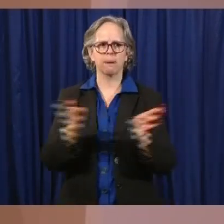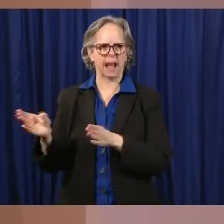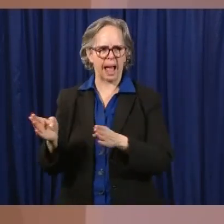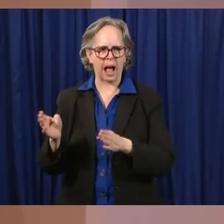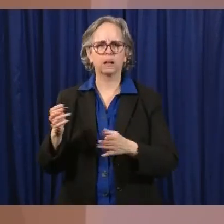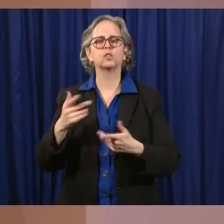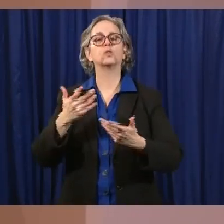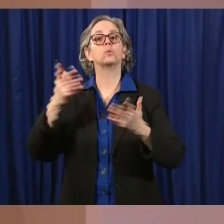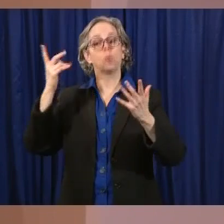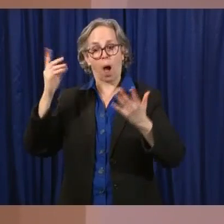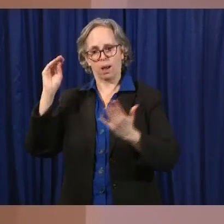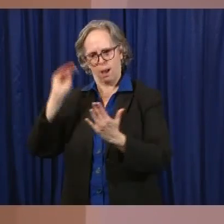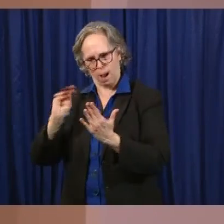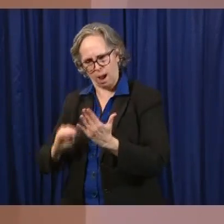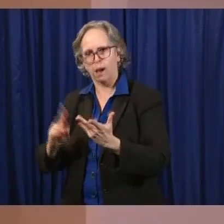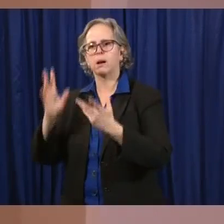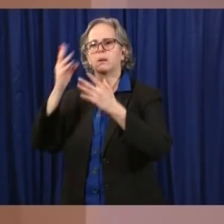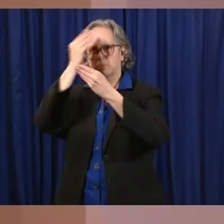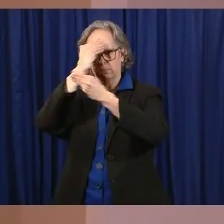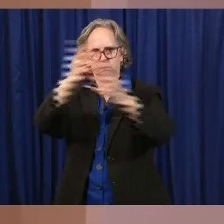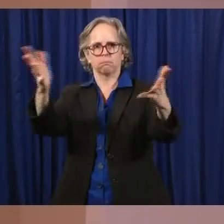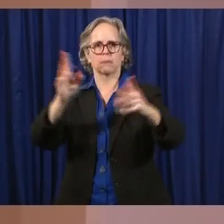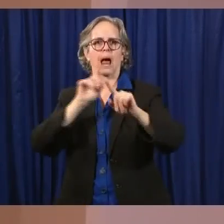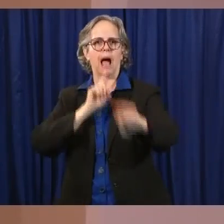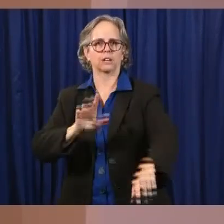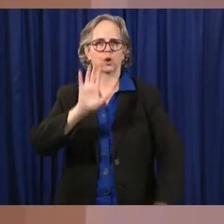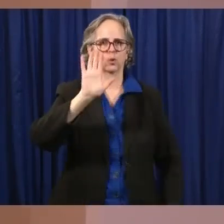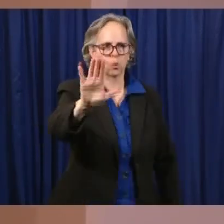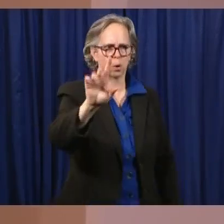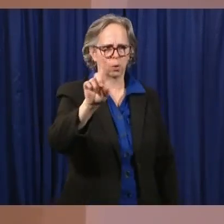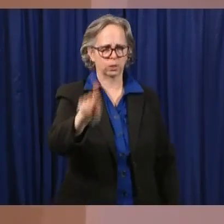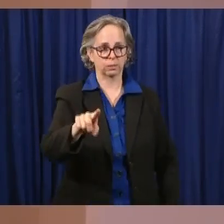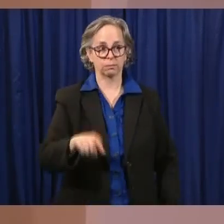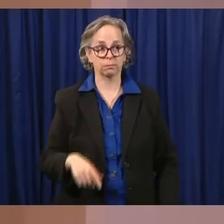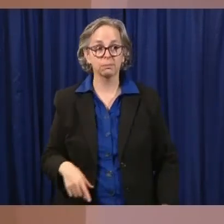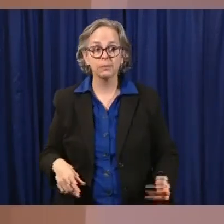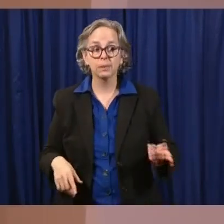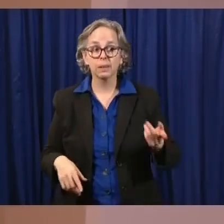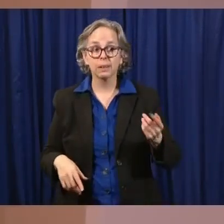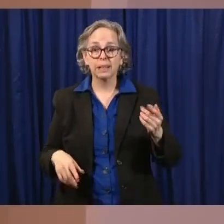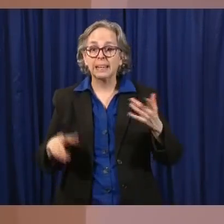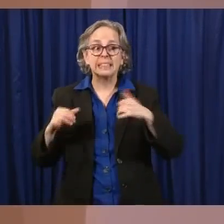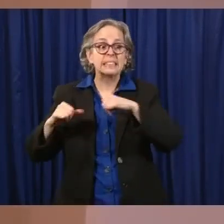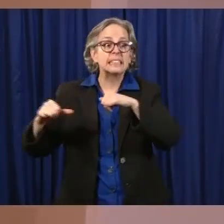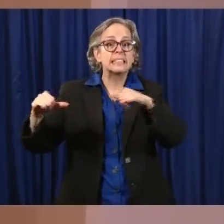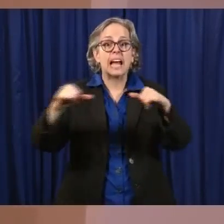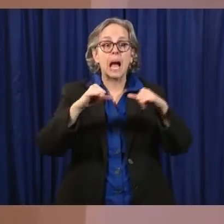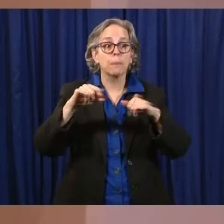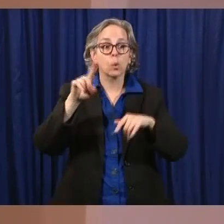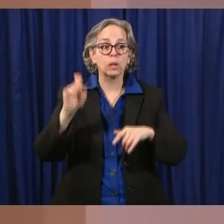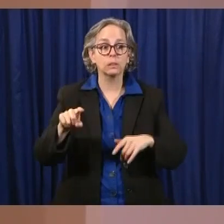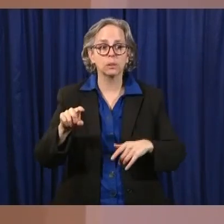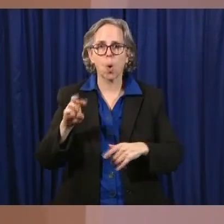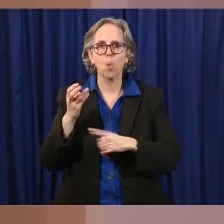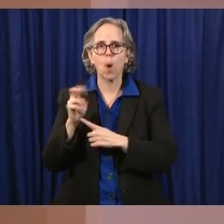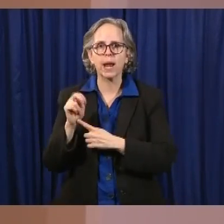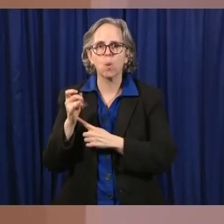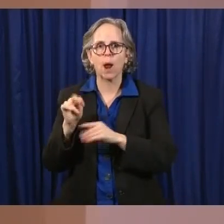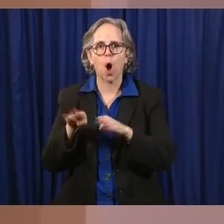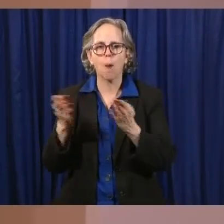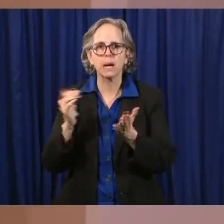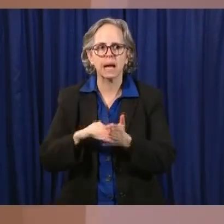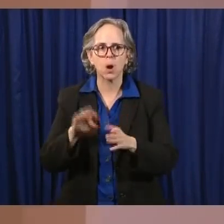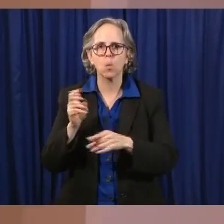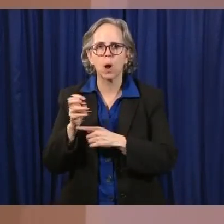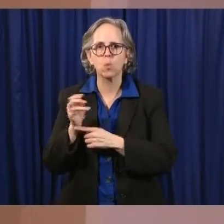need. We know, because we get this question a lot, when? I always get that question, when is this going to be over? Don't we all wish we knew the answer